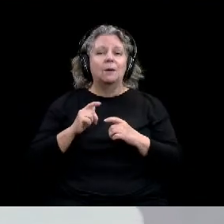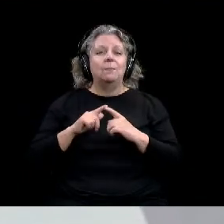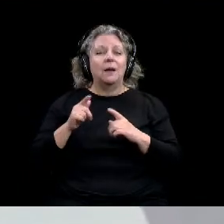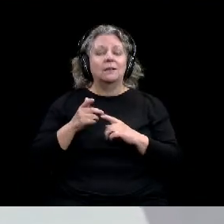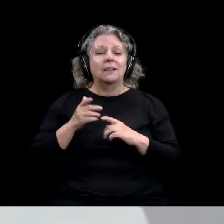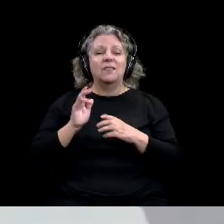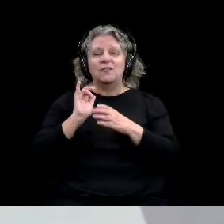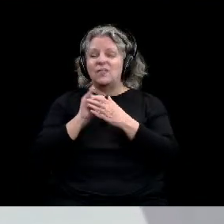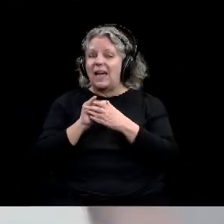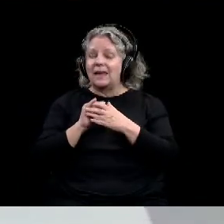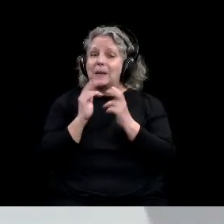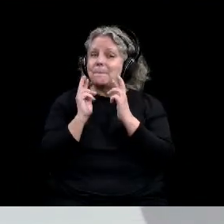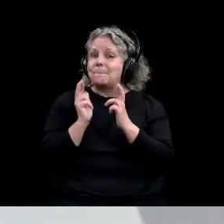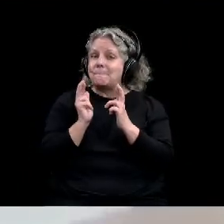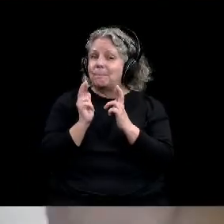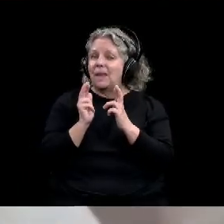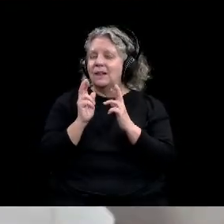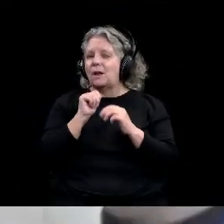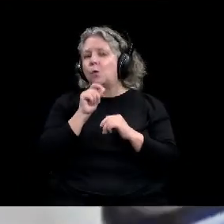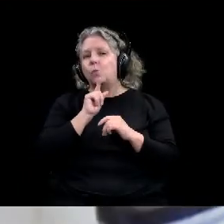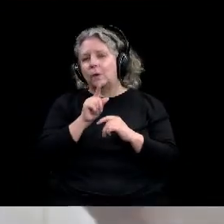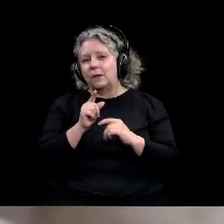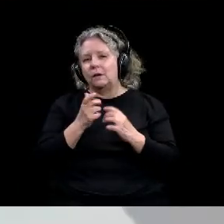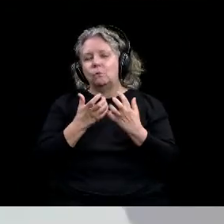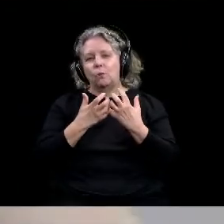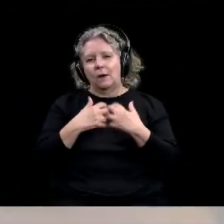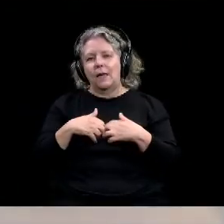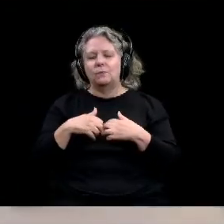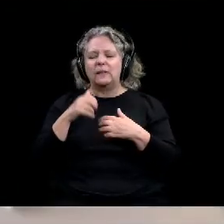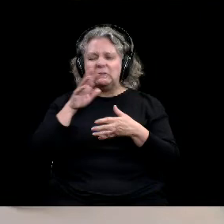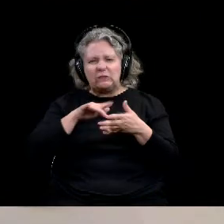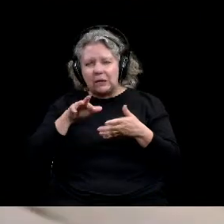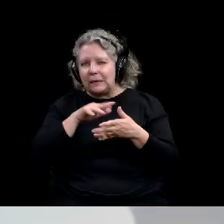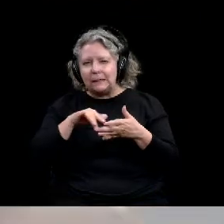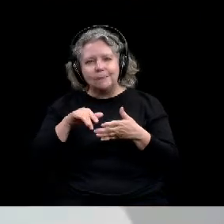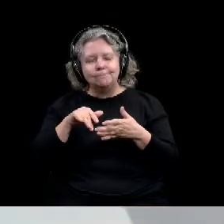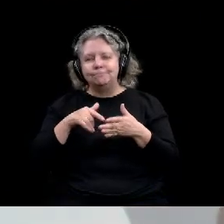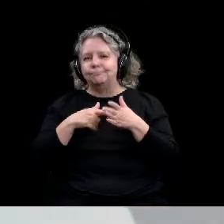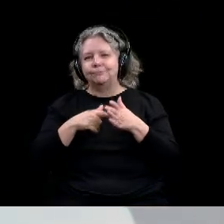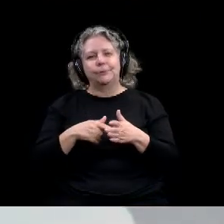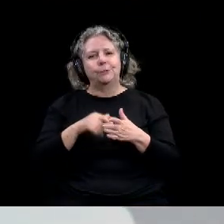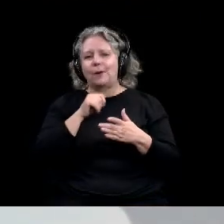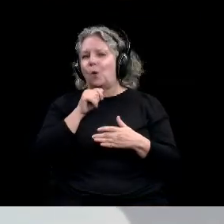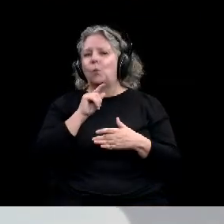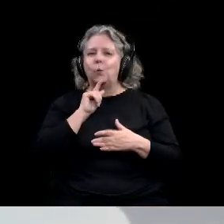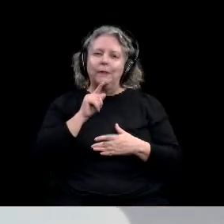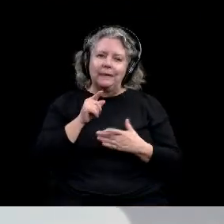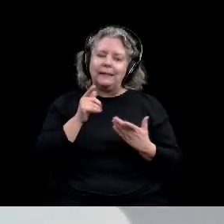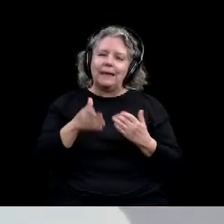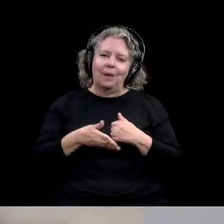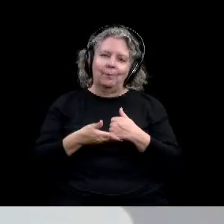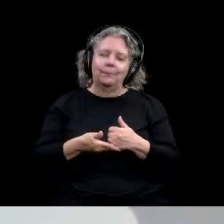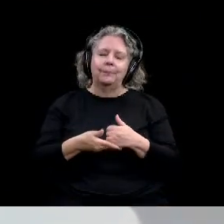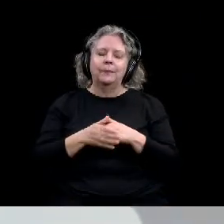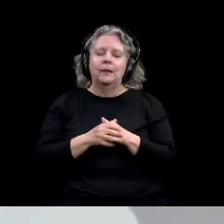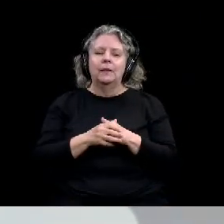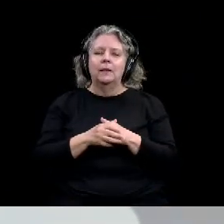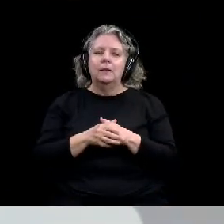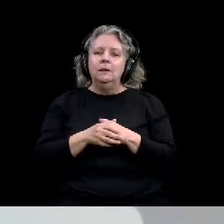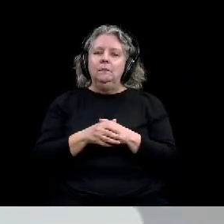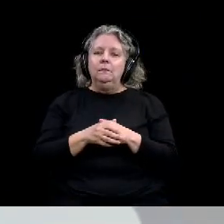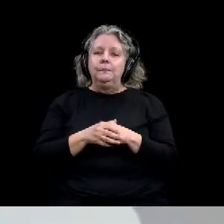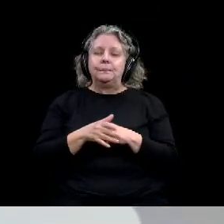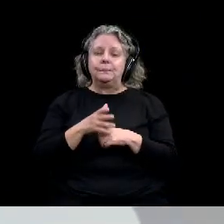And in fact, there's growing concern that too many prescriptions for